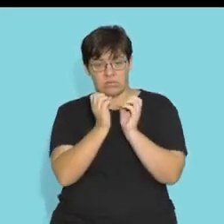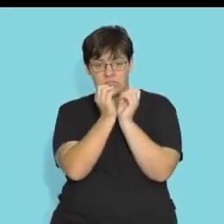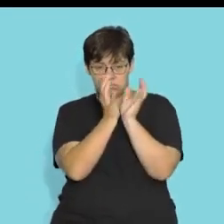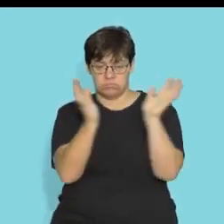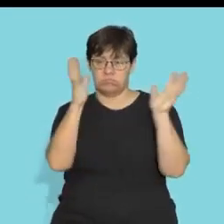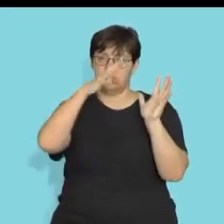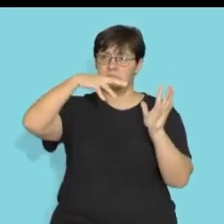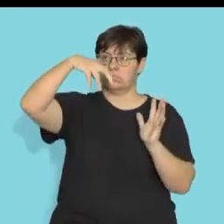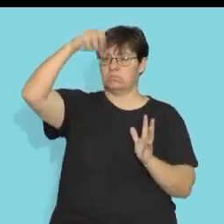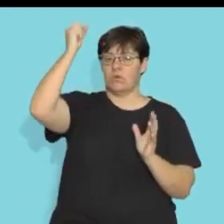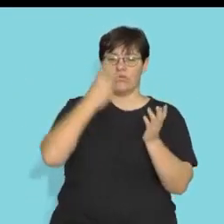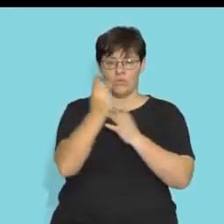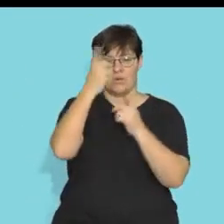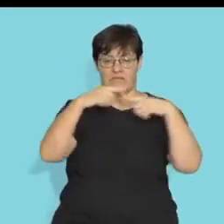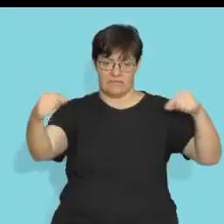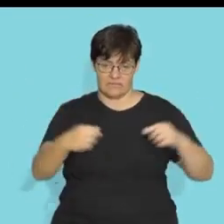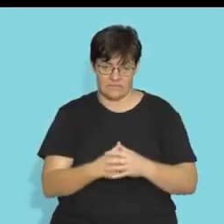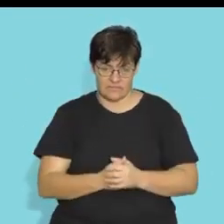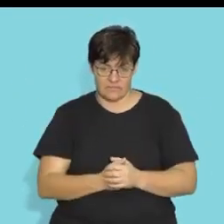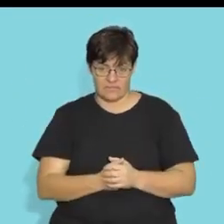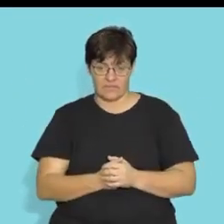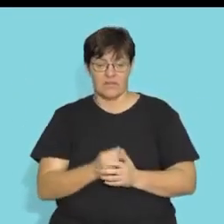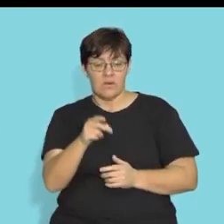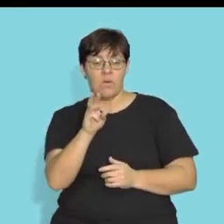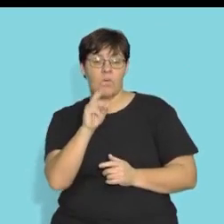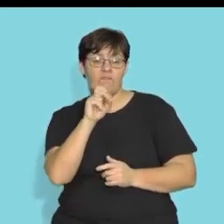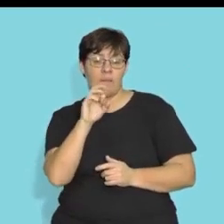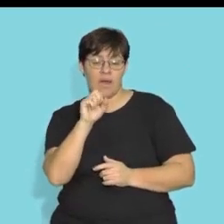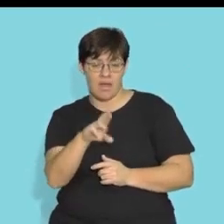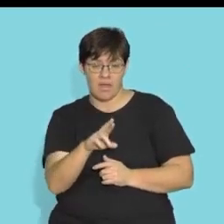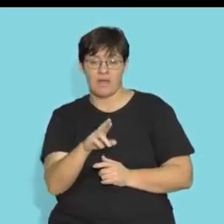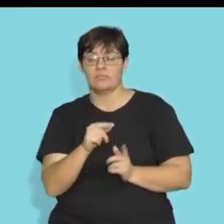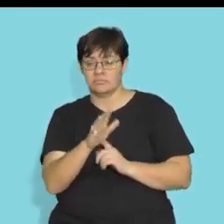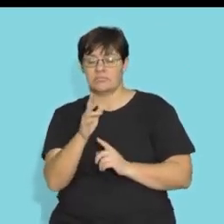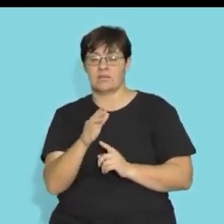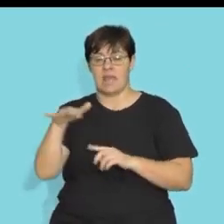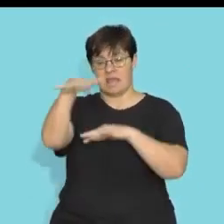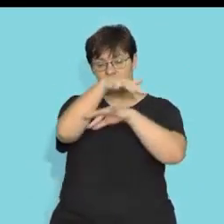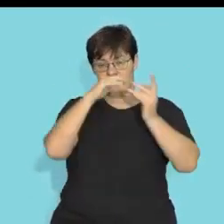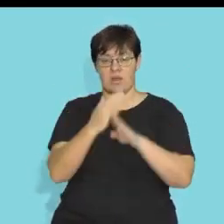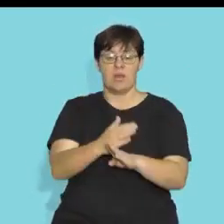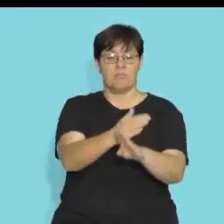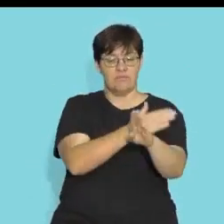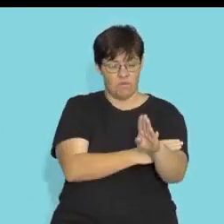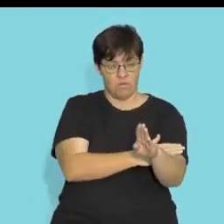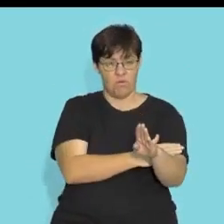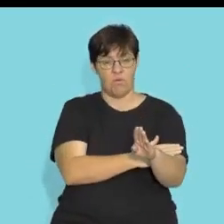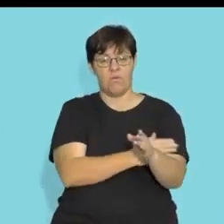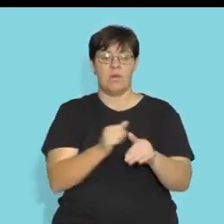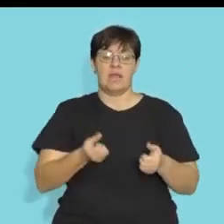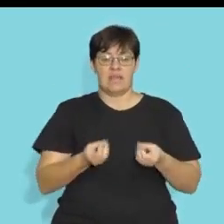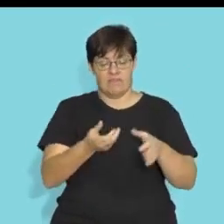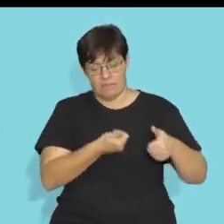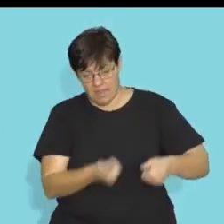trees release water vapor when they transpire, as we mentioned, transpiration. This water vapor evaporates into the